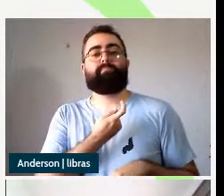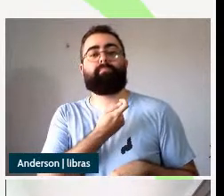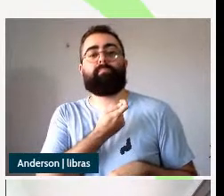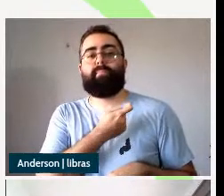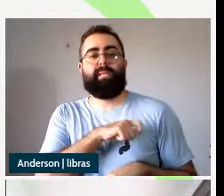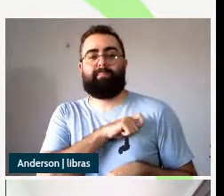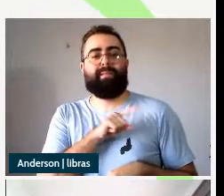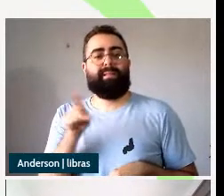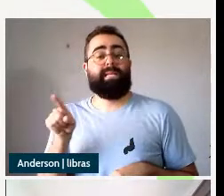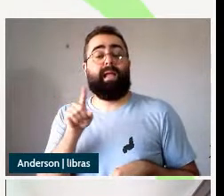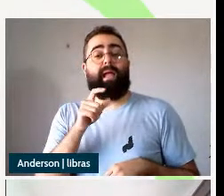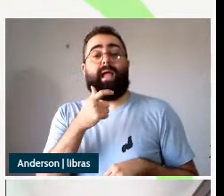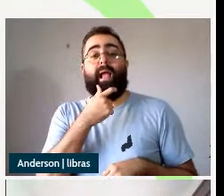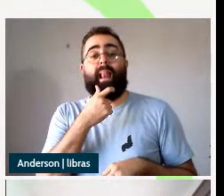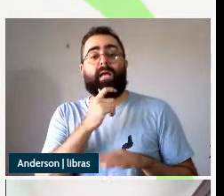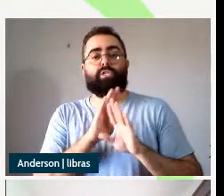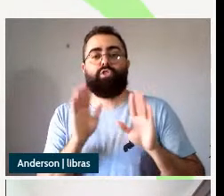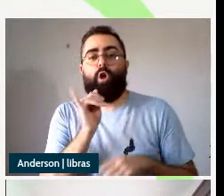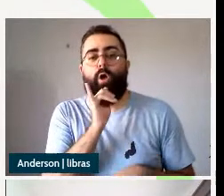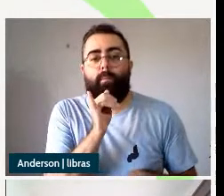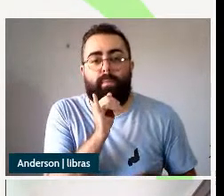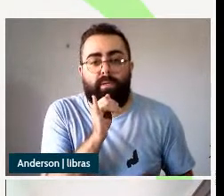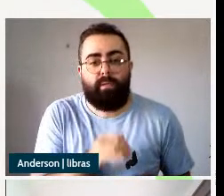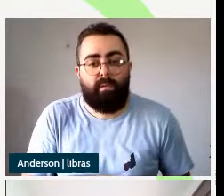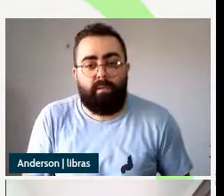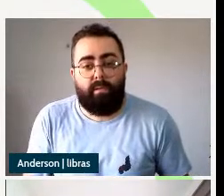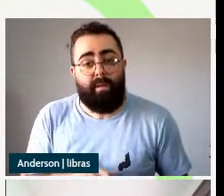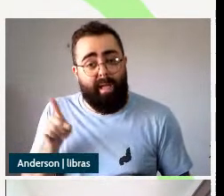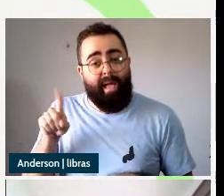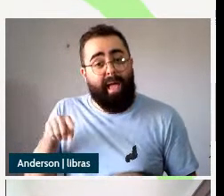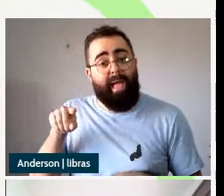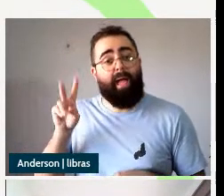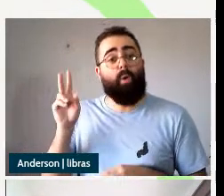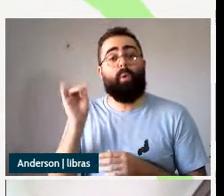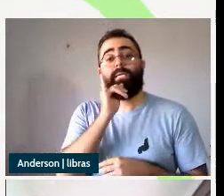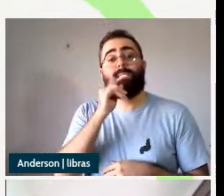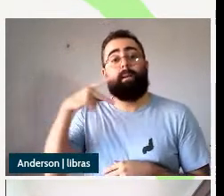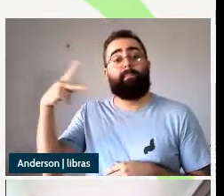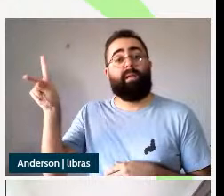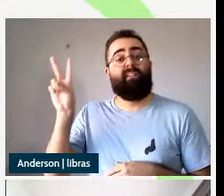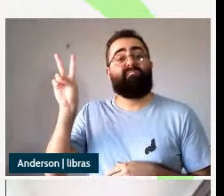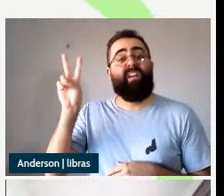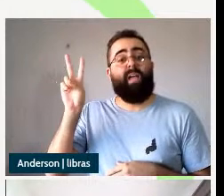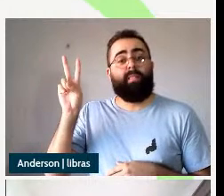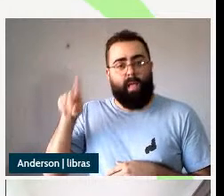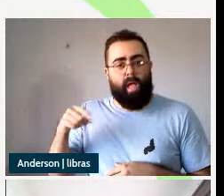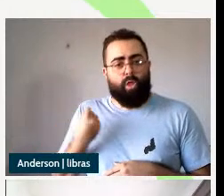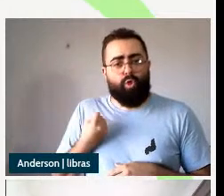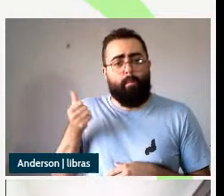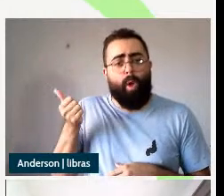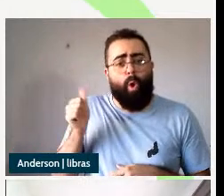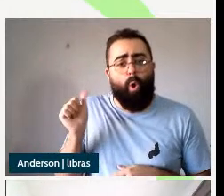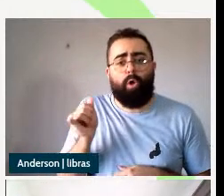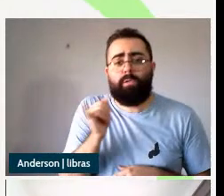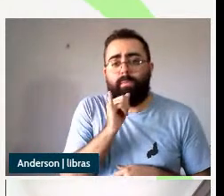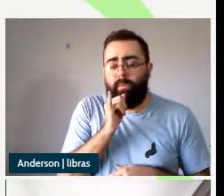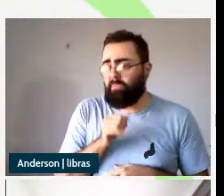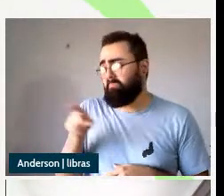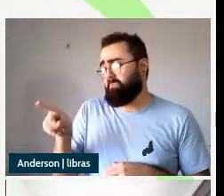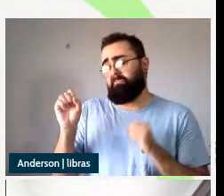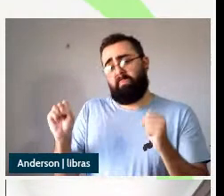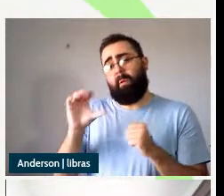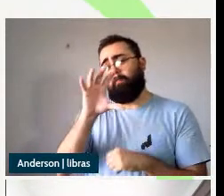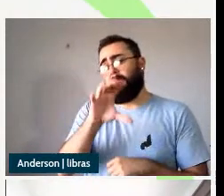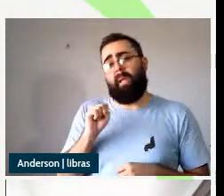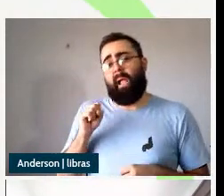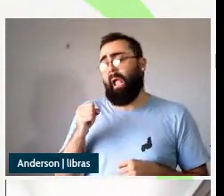one because I could use an example provided by Vendler as the one you get in 11 take any one of them or take any two apples